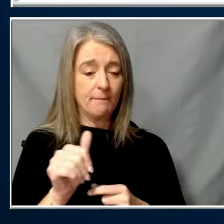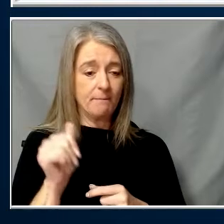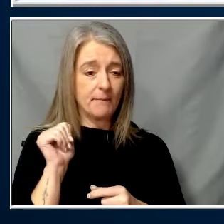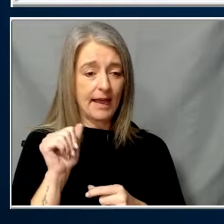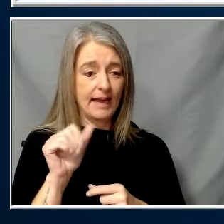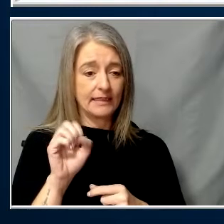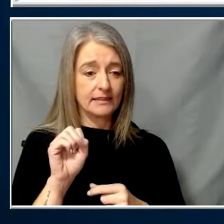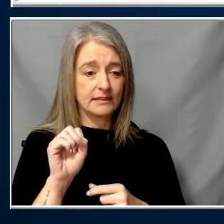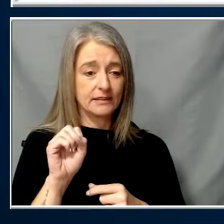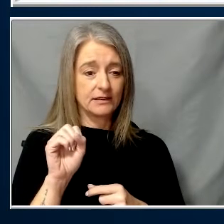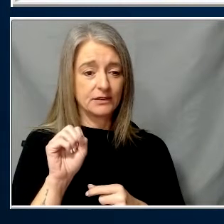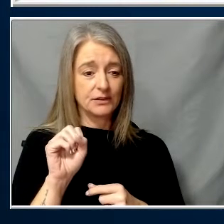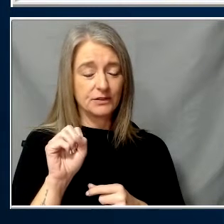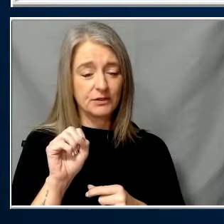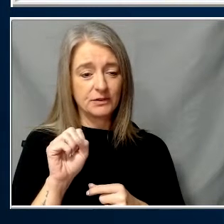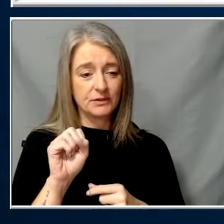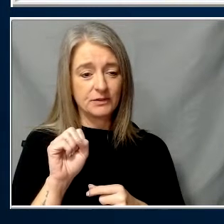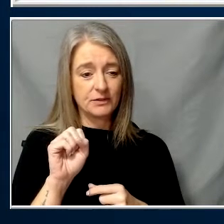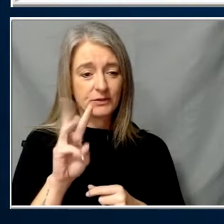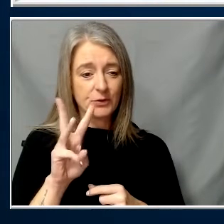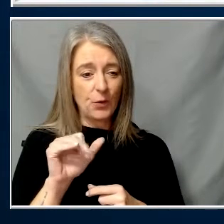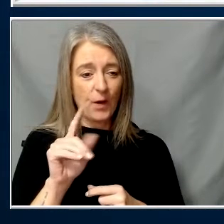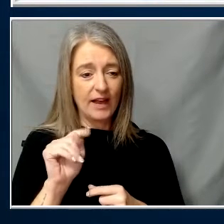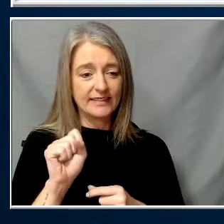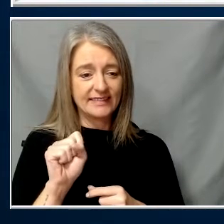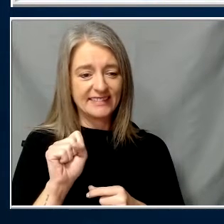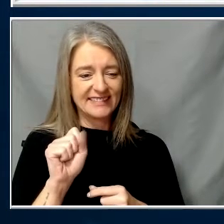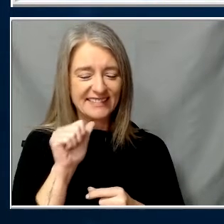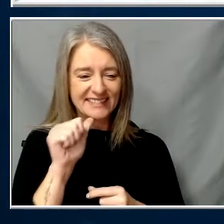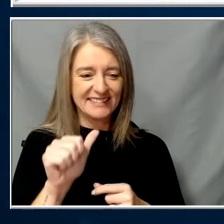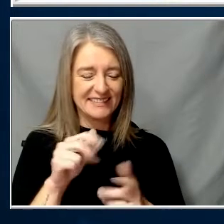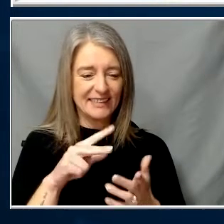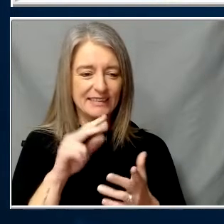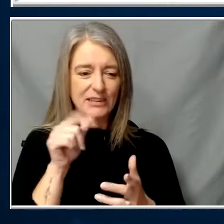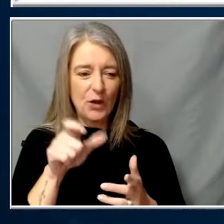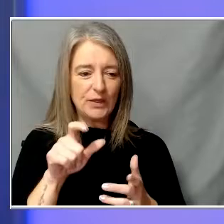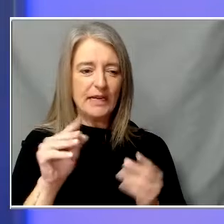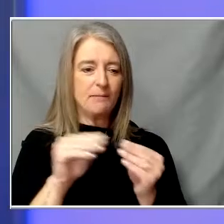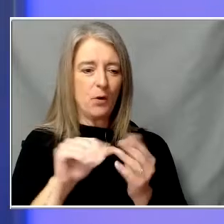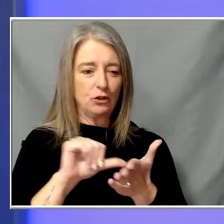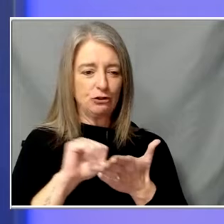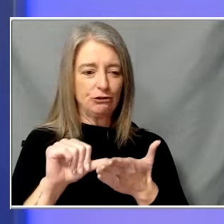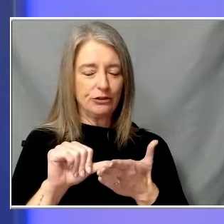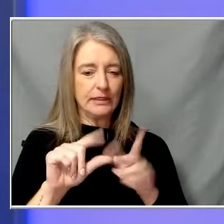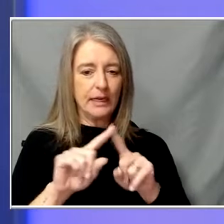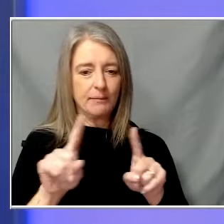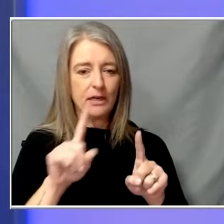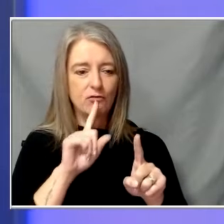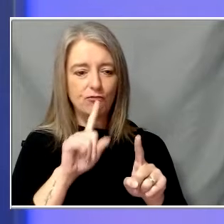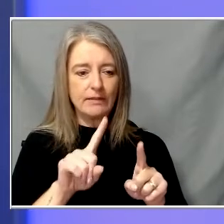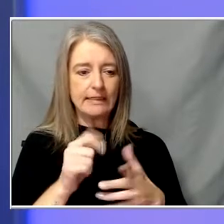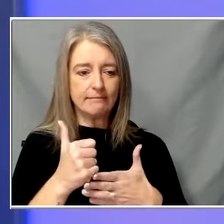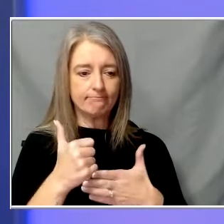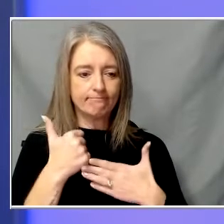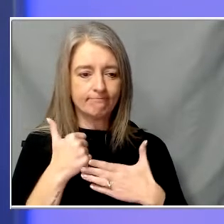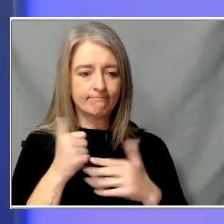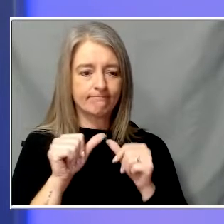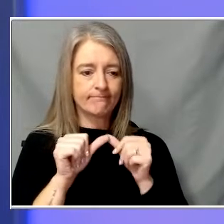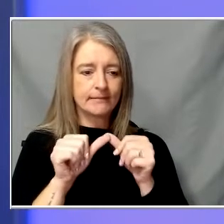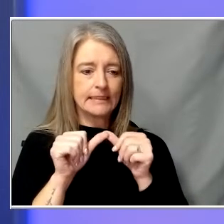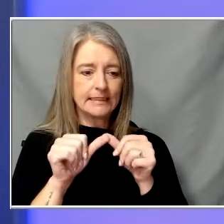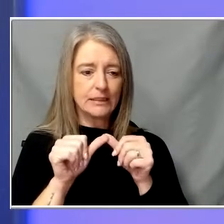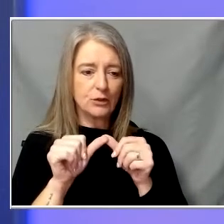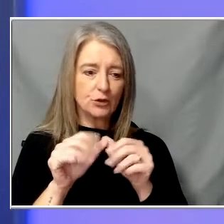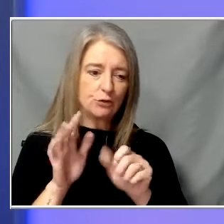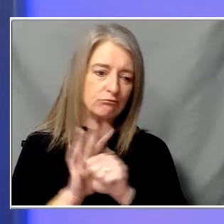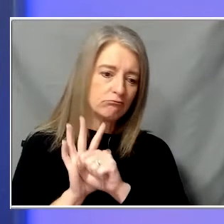my back, because I don't need to have another unnecessary surgery. But it really does, continuing to push myself